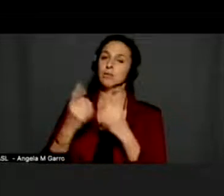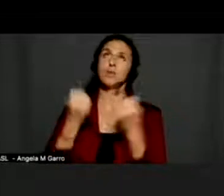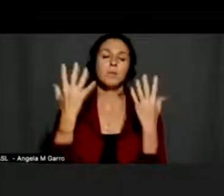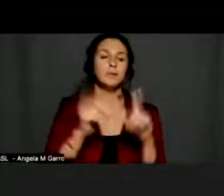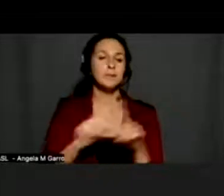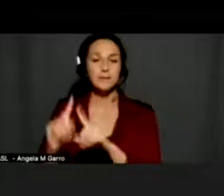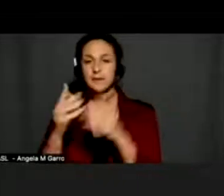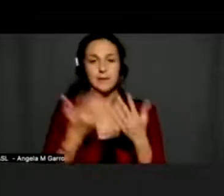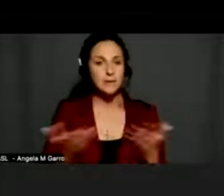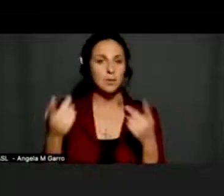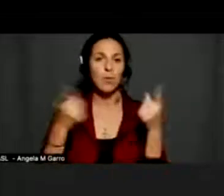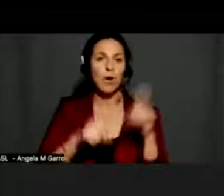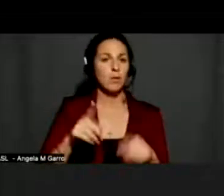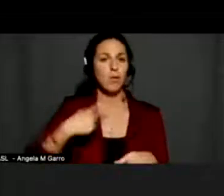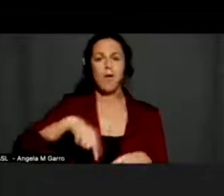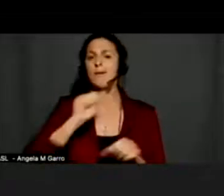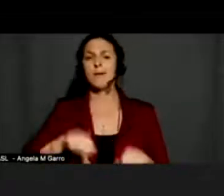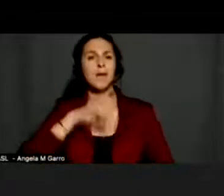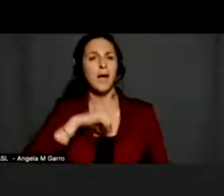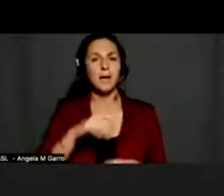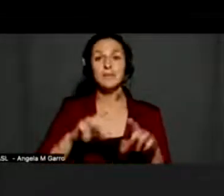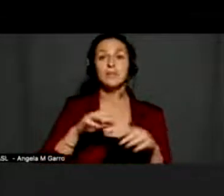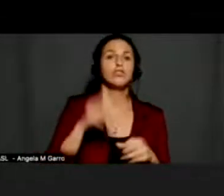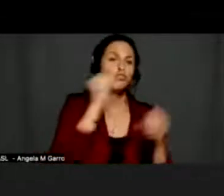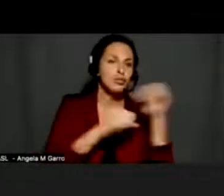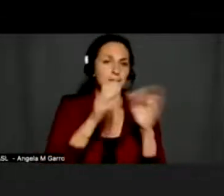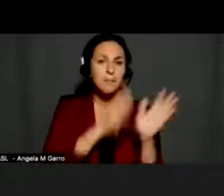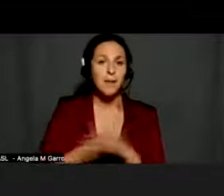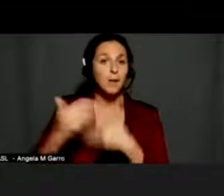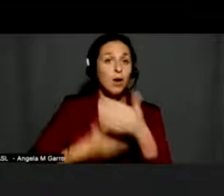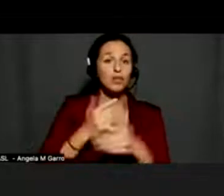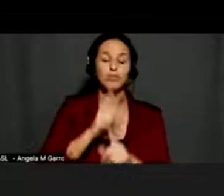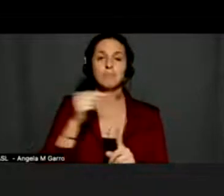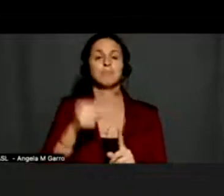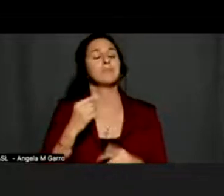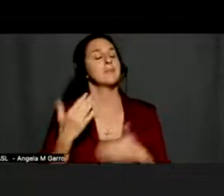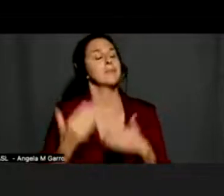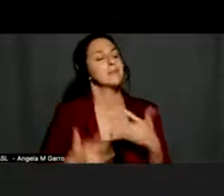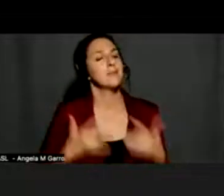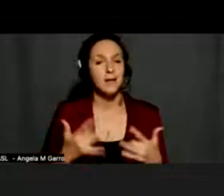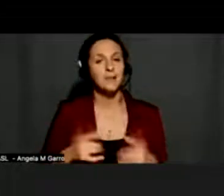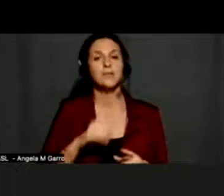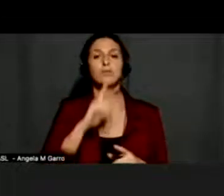that we can all be proud of. The strategic planning process, which is really exciting and is really focusing on us on